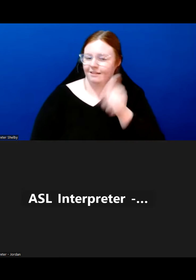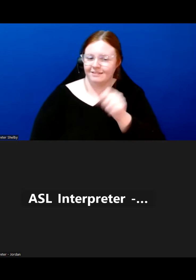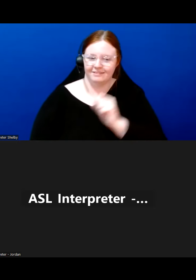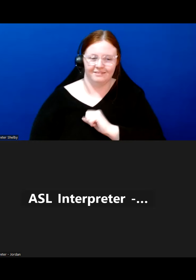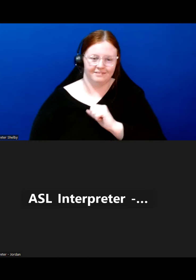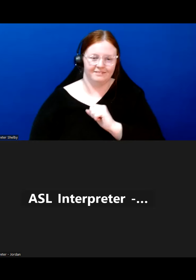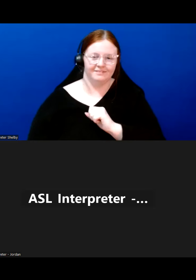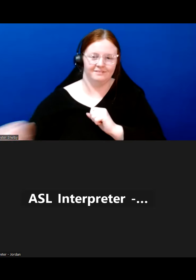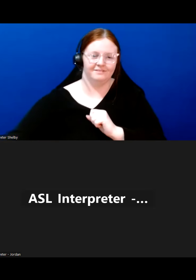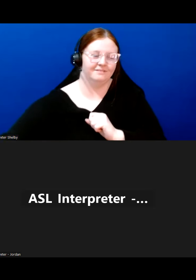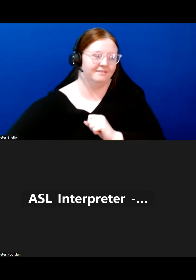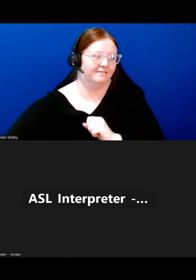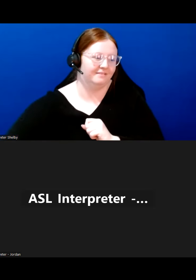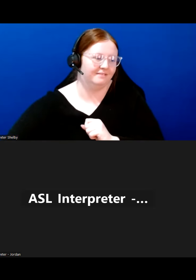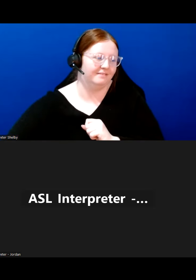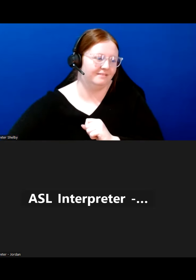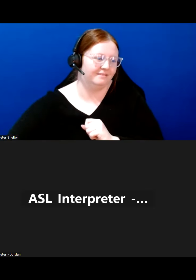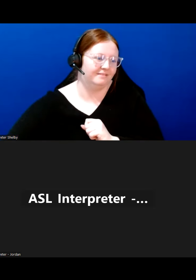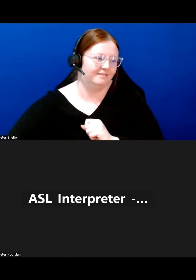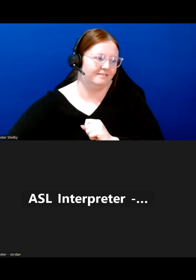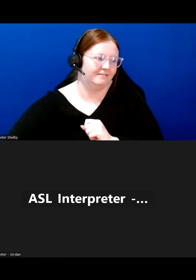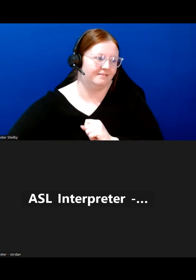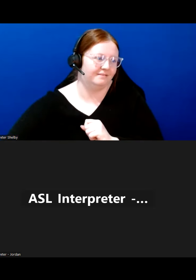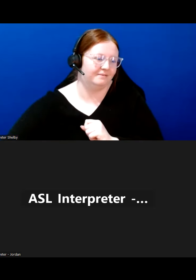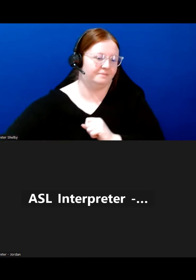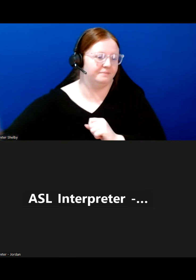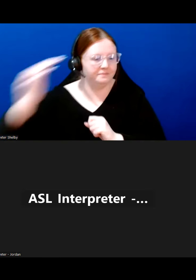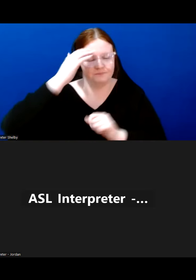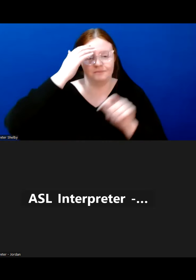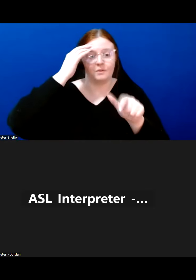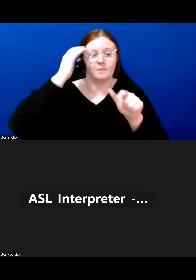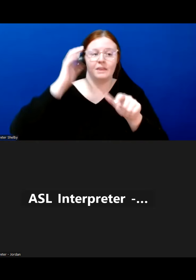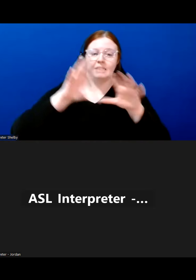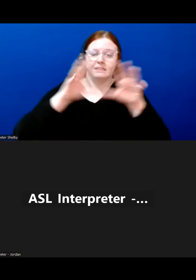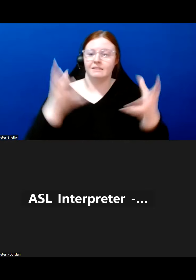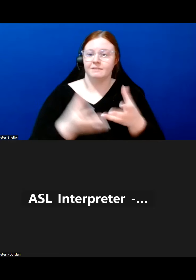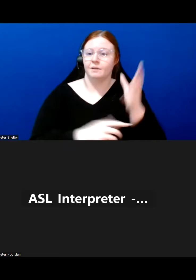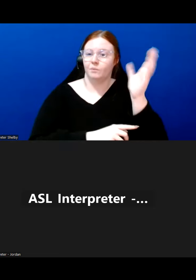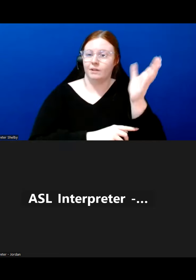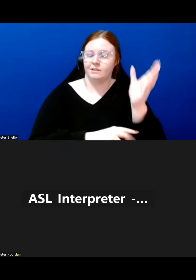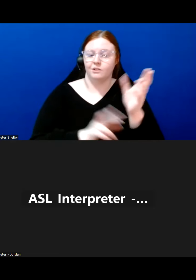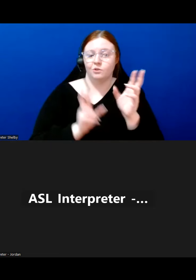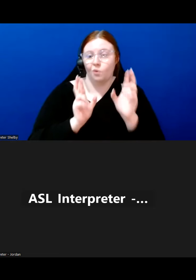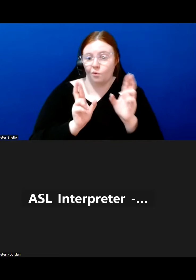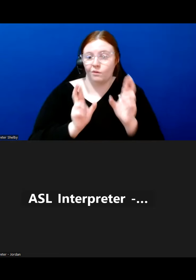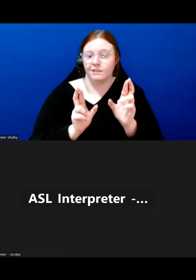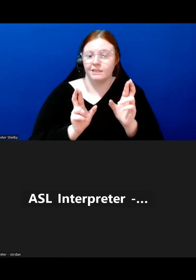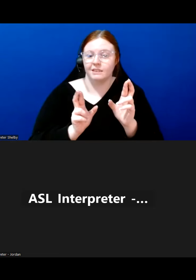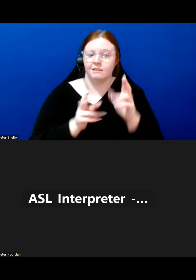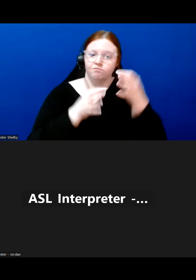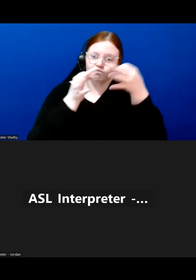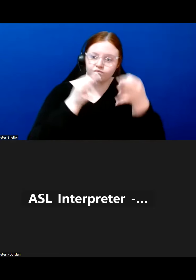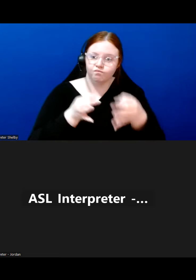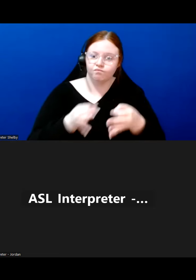So all of this presentation just really, we hope that it outlined all of the